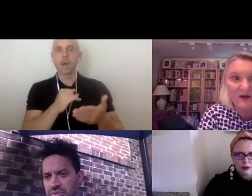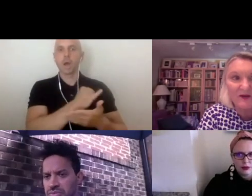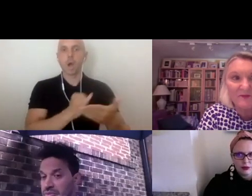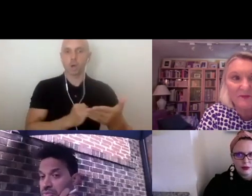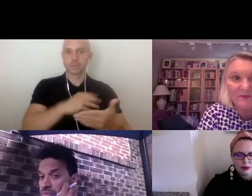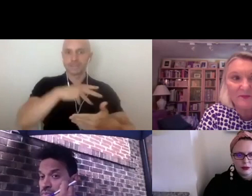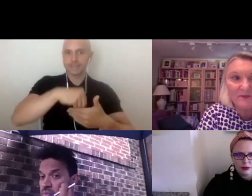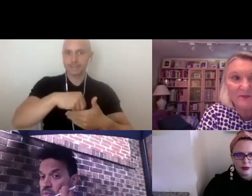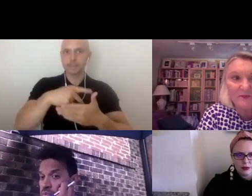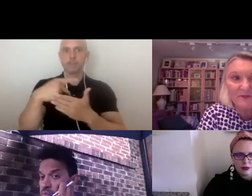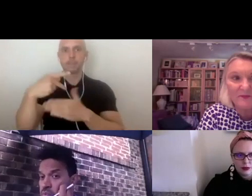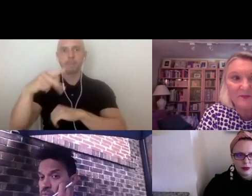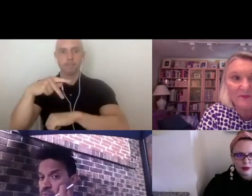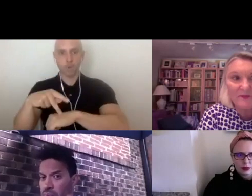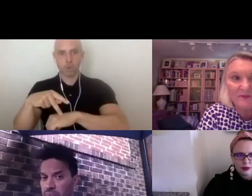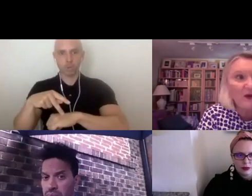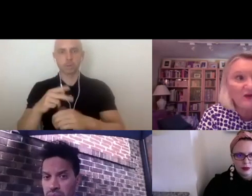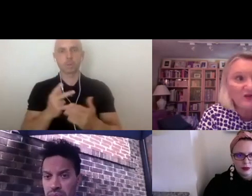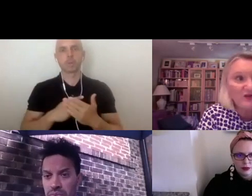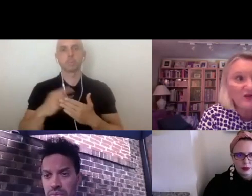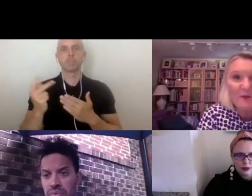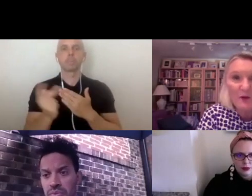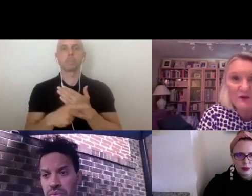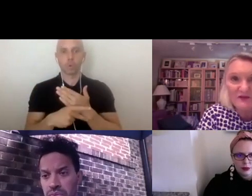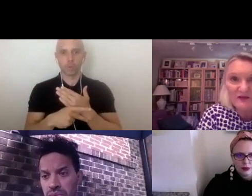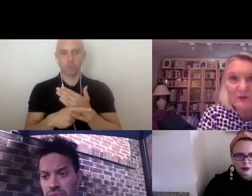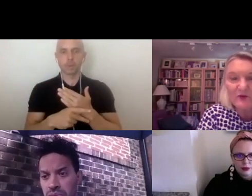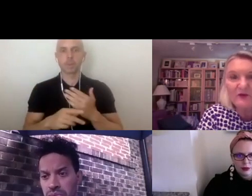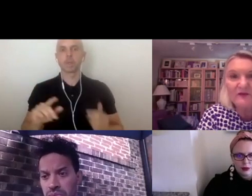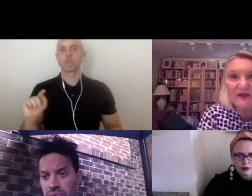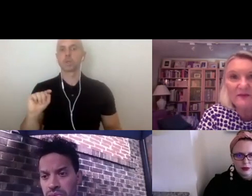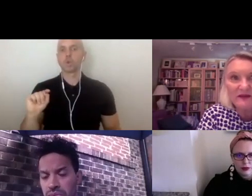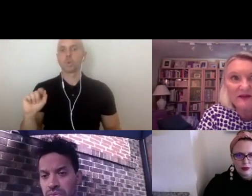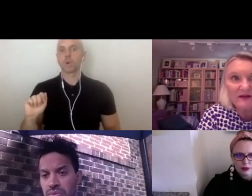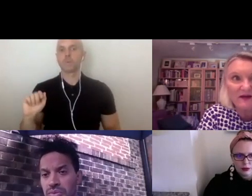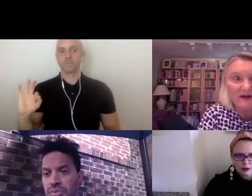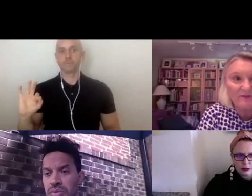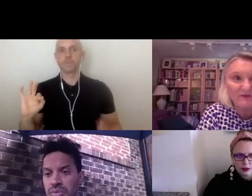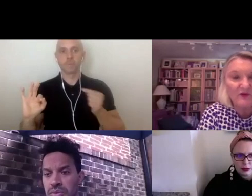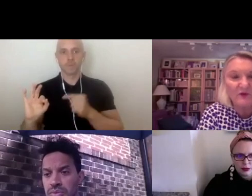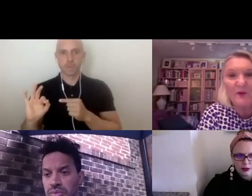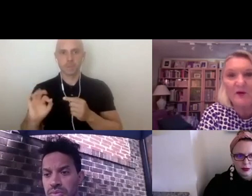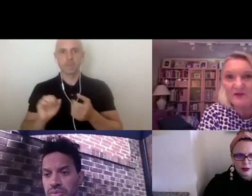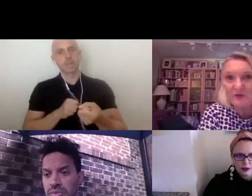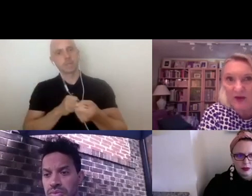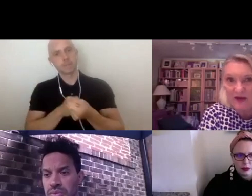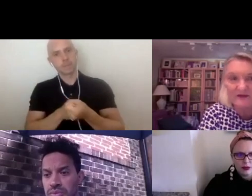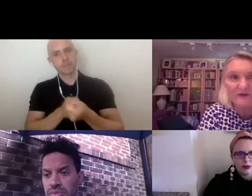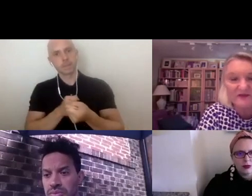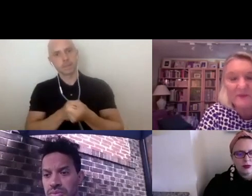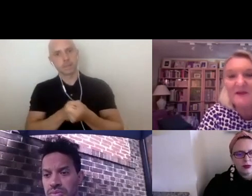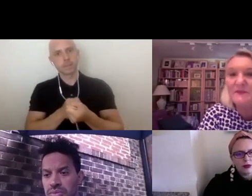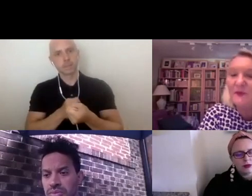through what we're managing through the Toronto Arts Foundation, which promotes the work of animating Toronto Parks